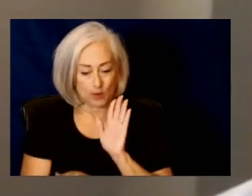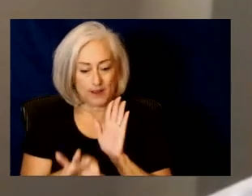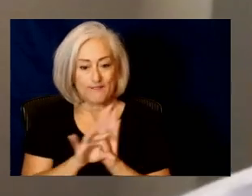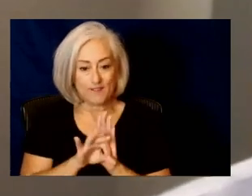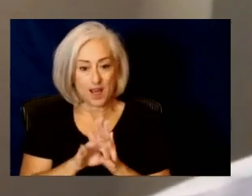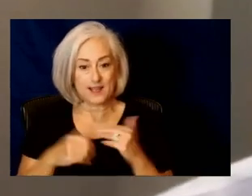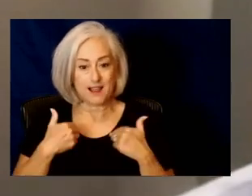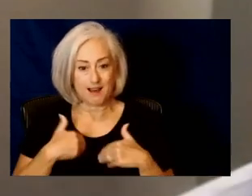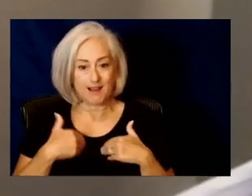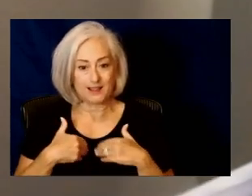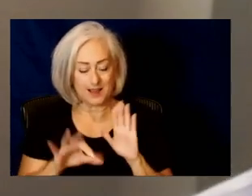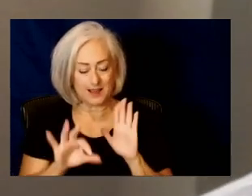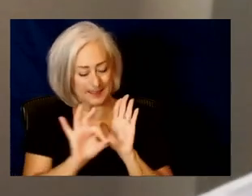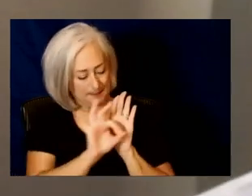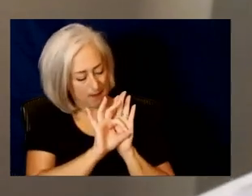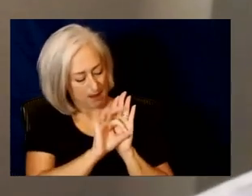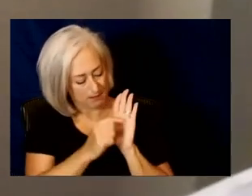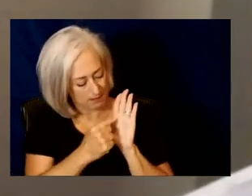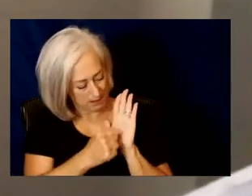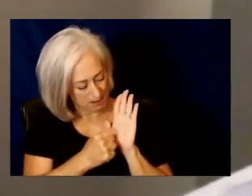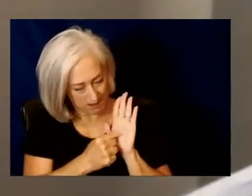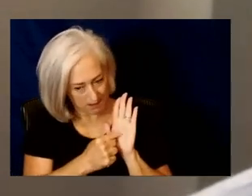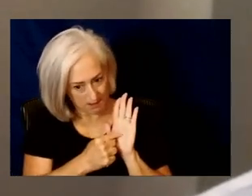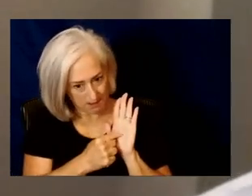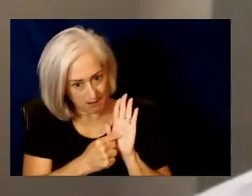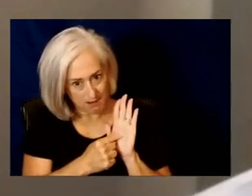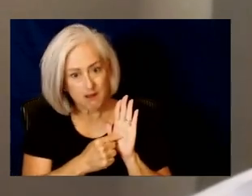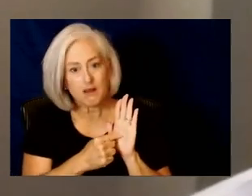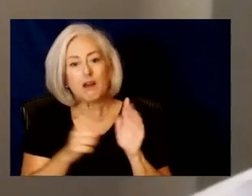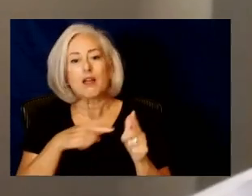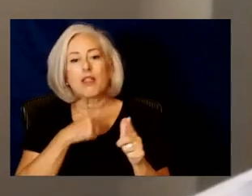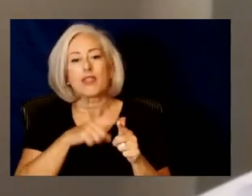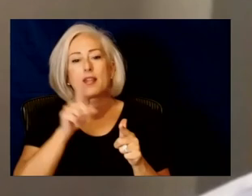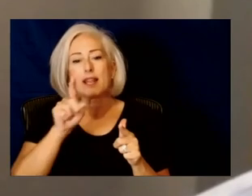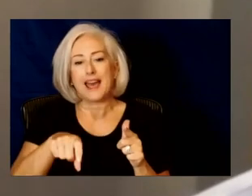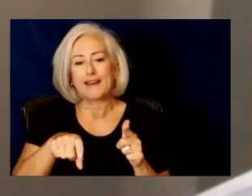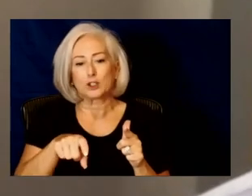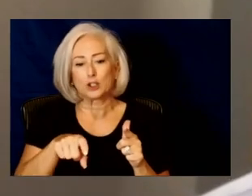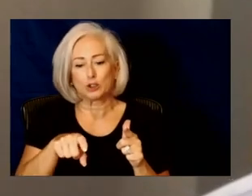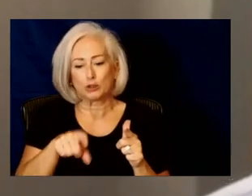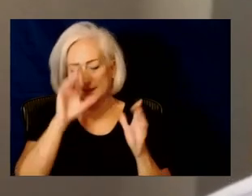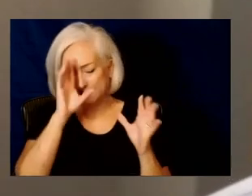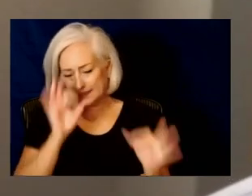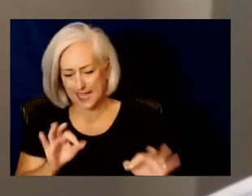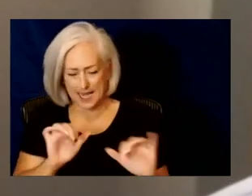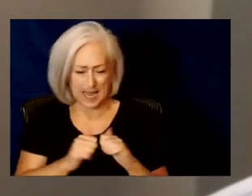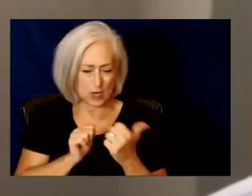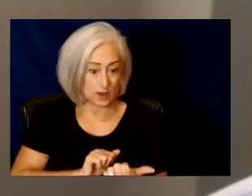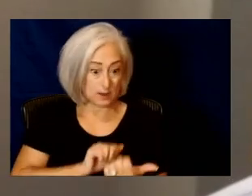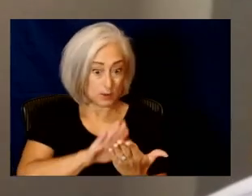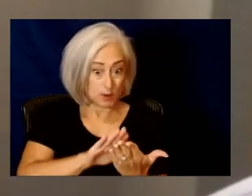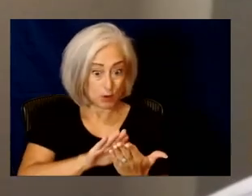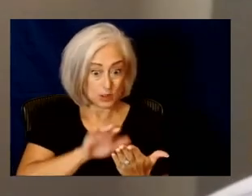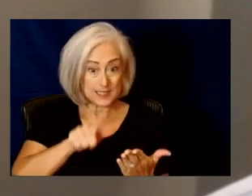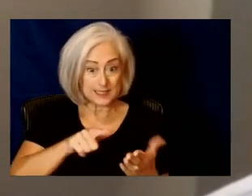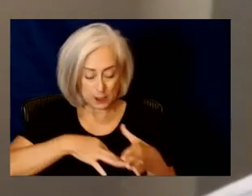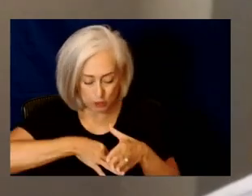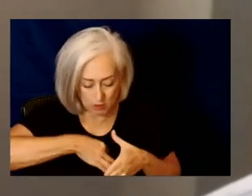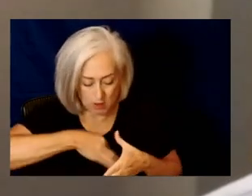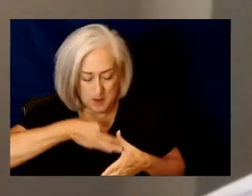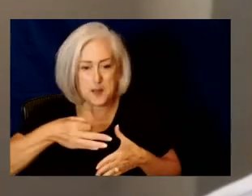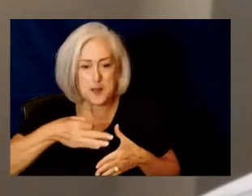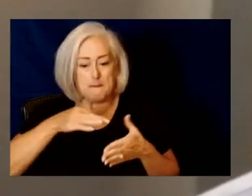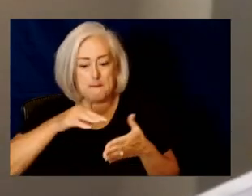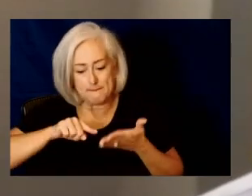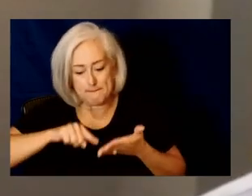a small spot within your lungs, and then we have to determine how do we approach that? Do we need to get a biopsy, or should we just monitor